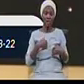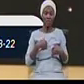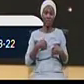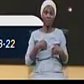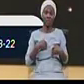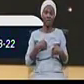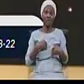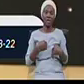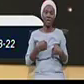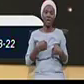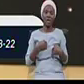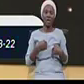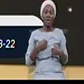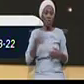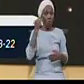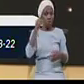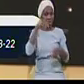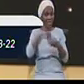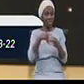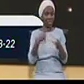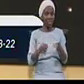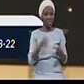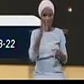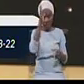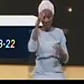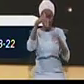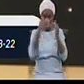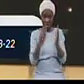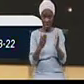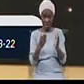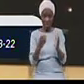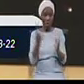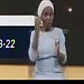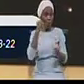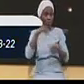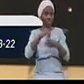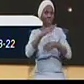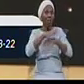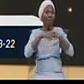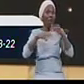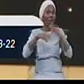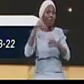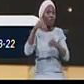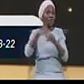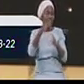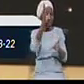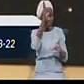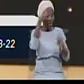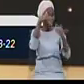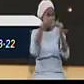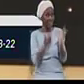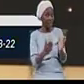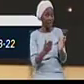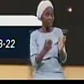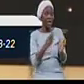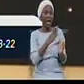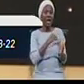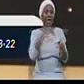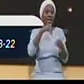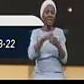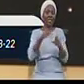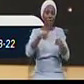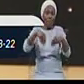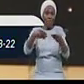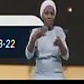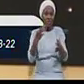in the comfort of the father's house, in the fellowship of the father's house, in the provision of the father's house, in the